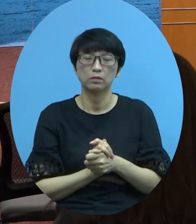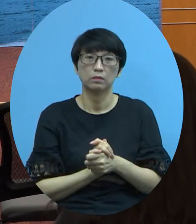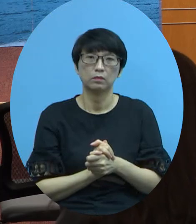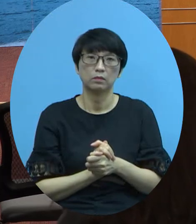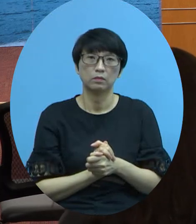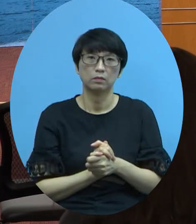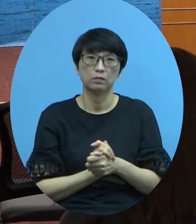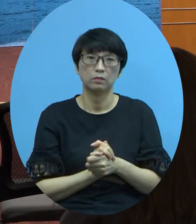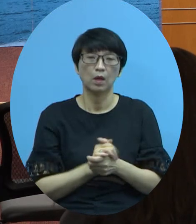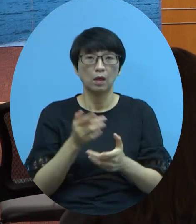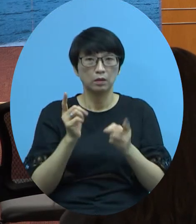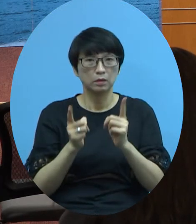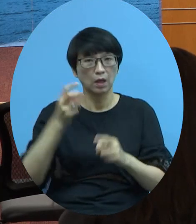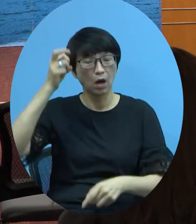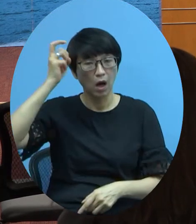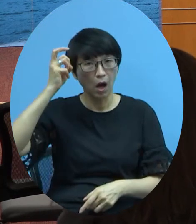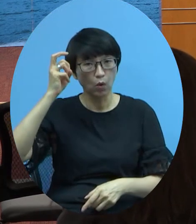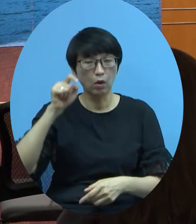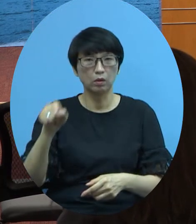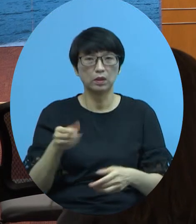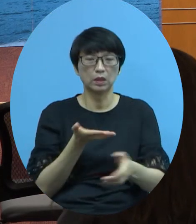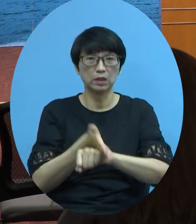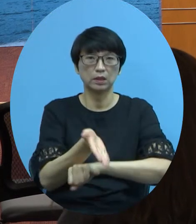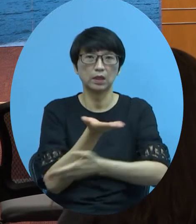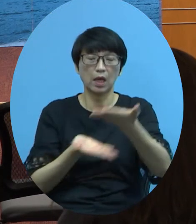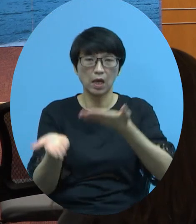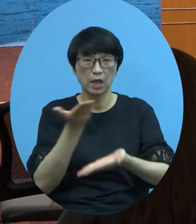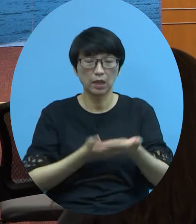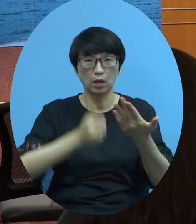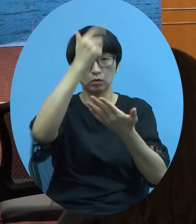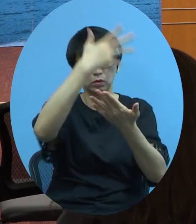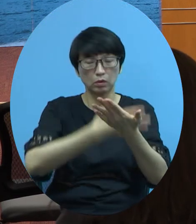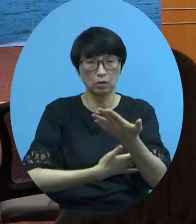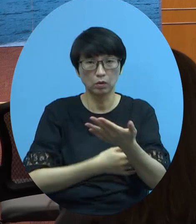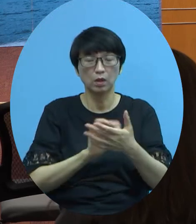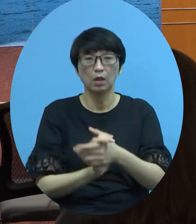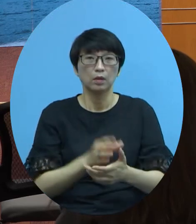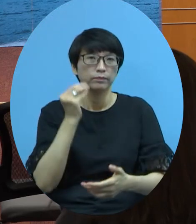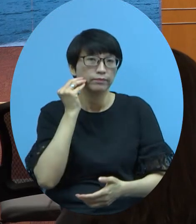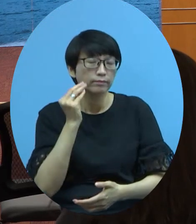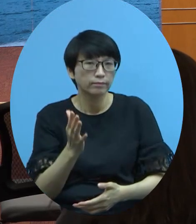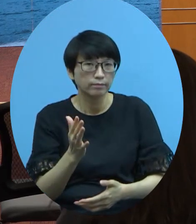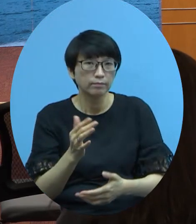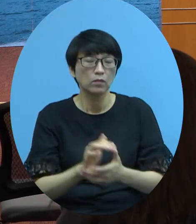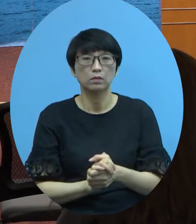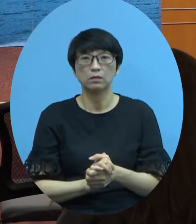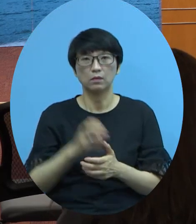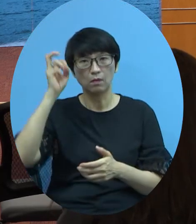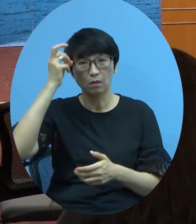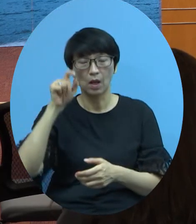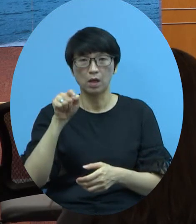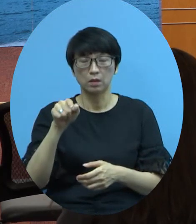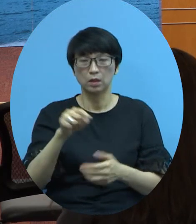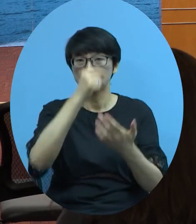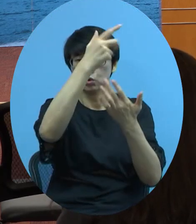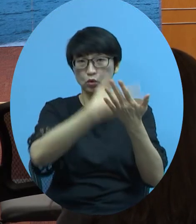can be relaxed? And do you have any exit strategy? Because like these lockdown measures cannot continue indefinitely, and what